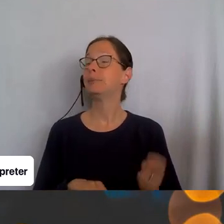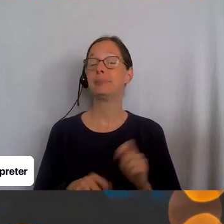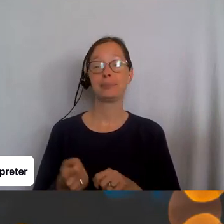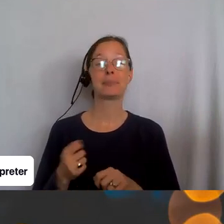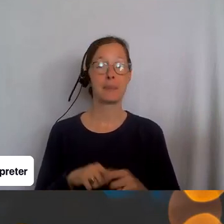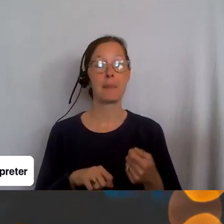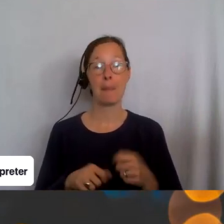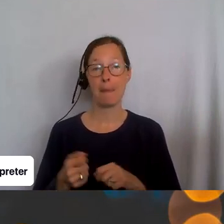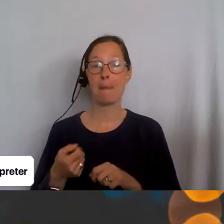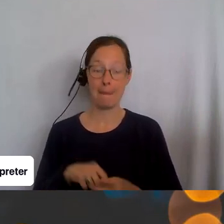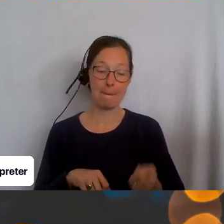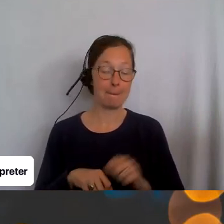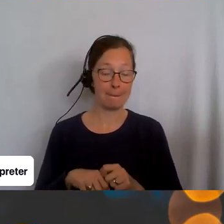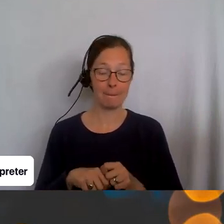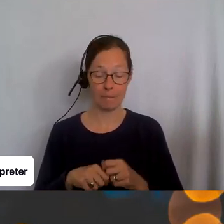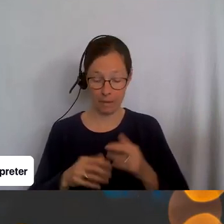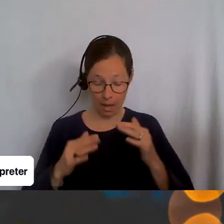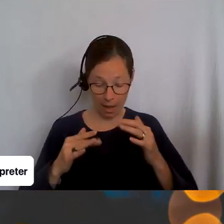And when you get to the end,